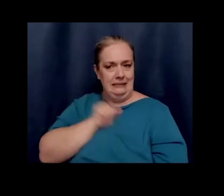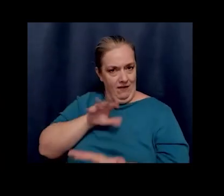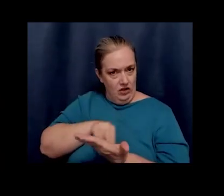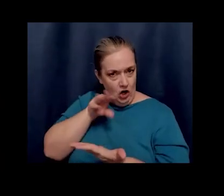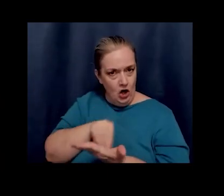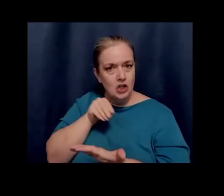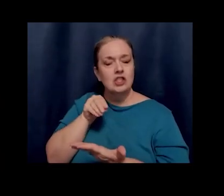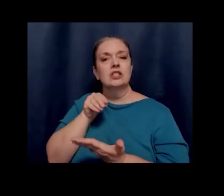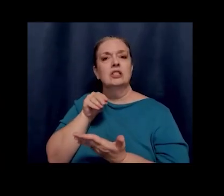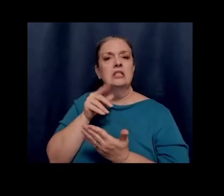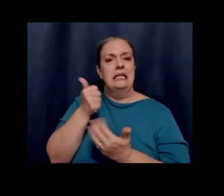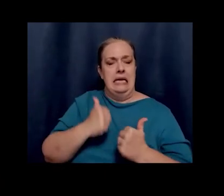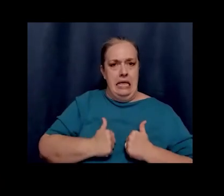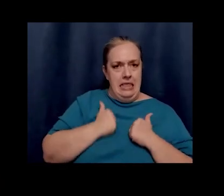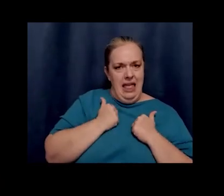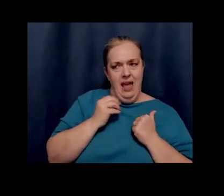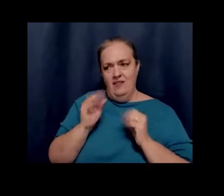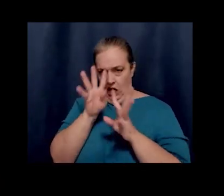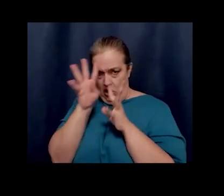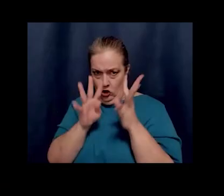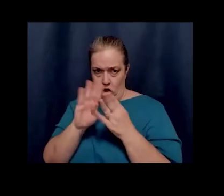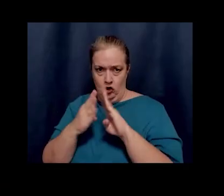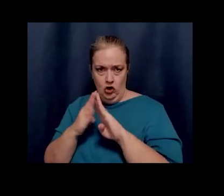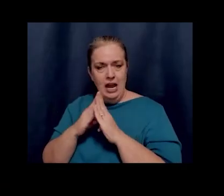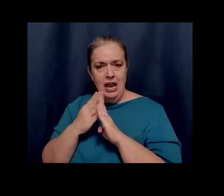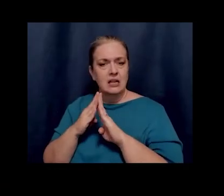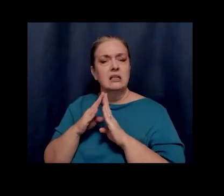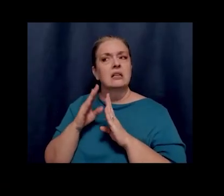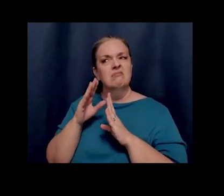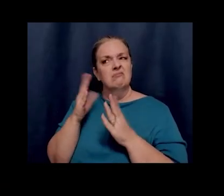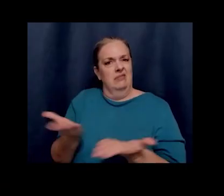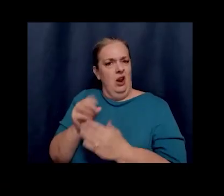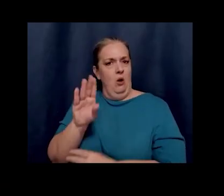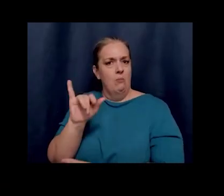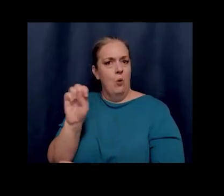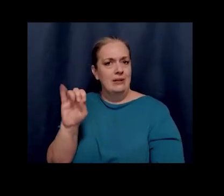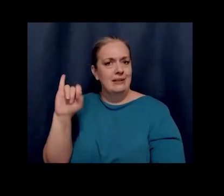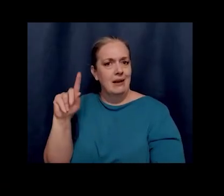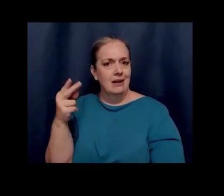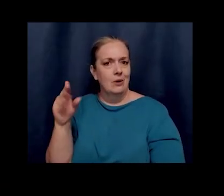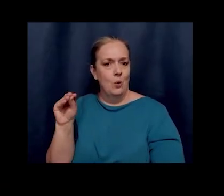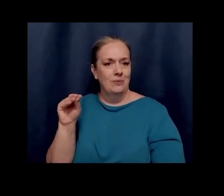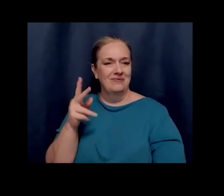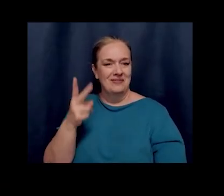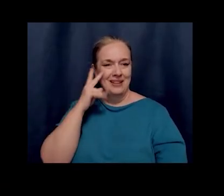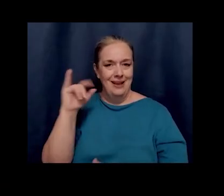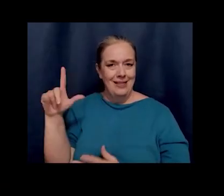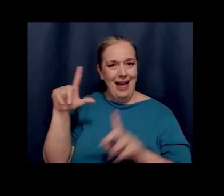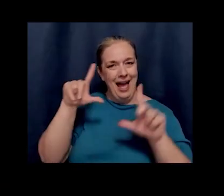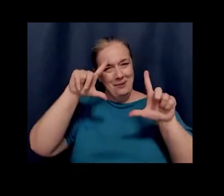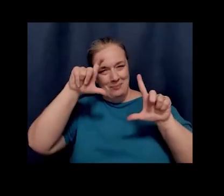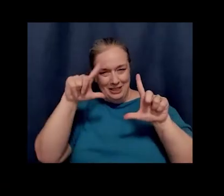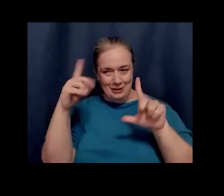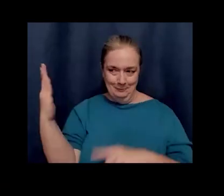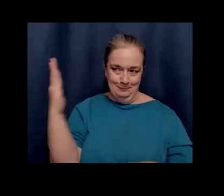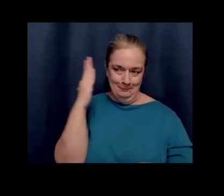living and creating outside of the mainstream here in Boise, Idaho. This close-up helps to convey